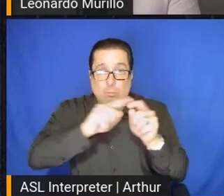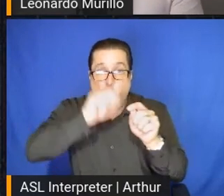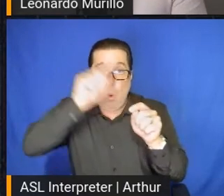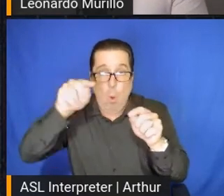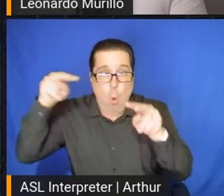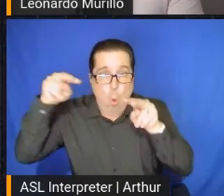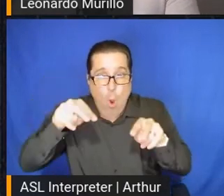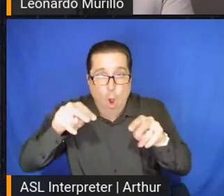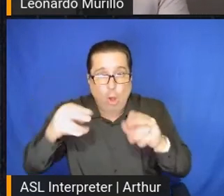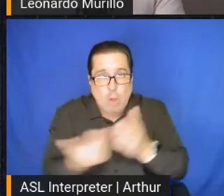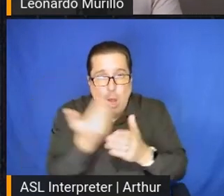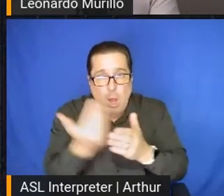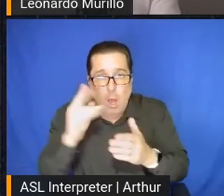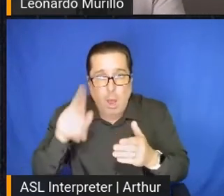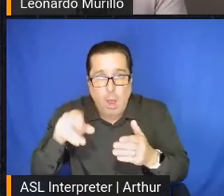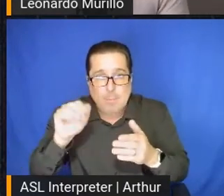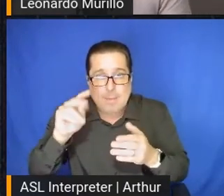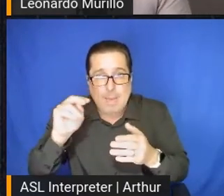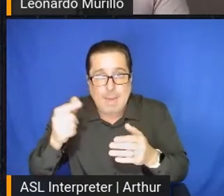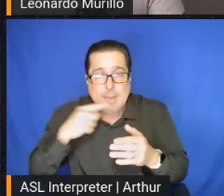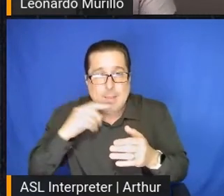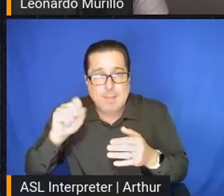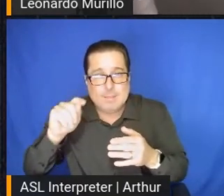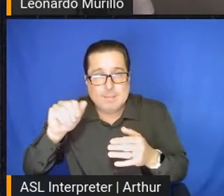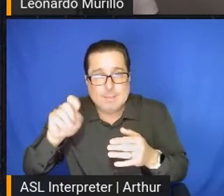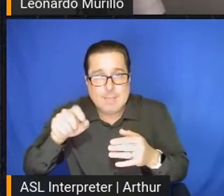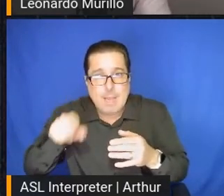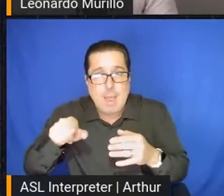the state of your runtime to match.